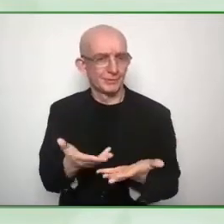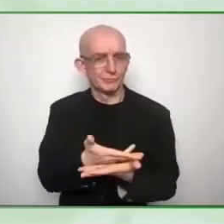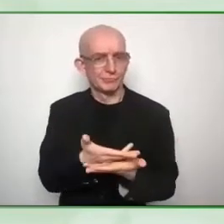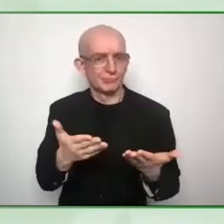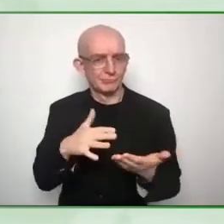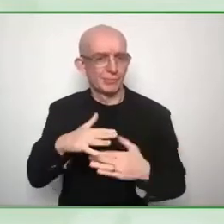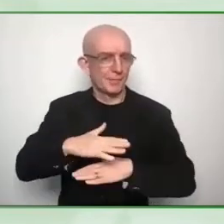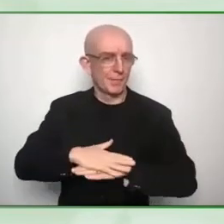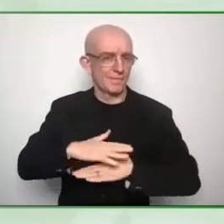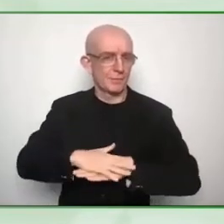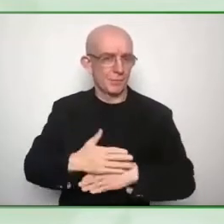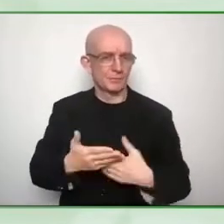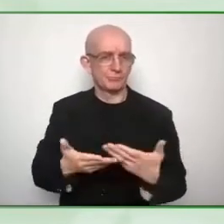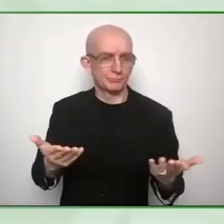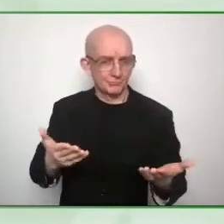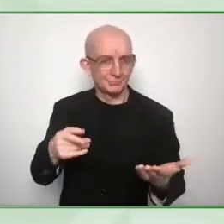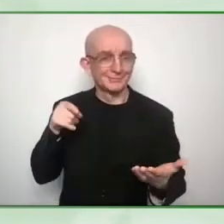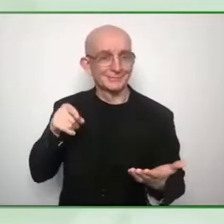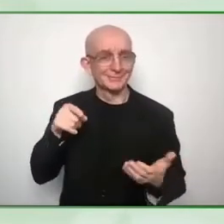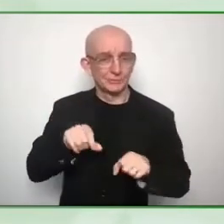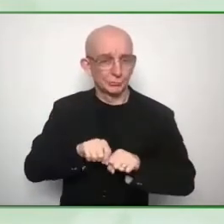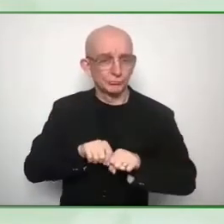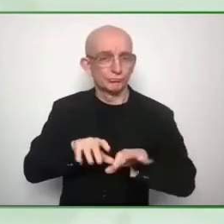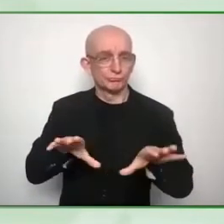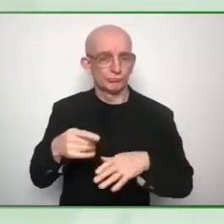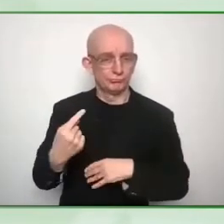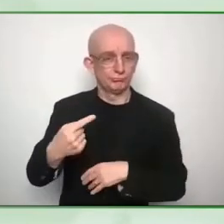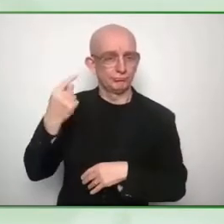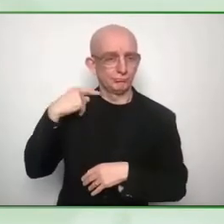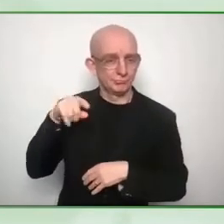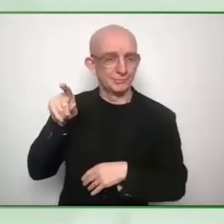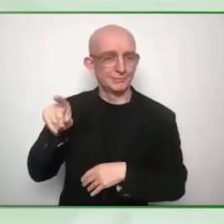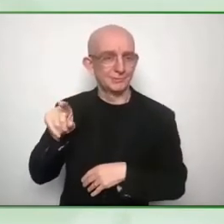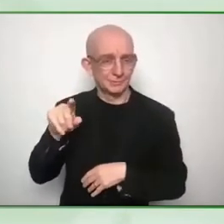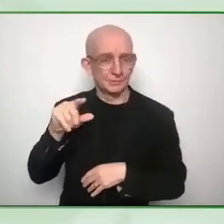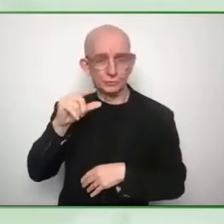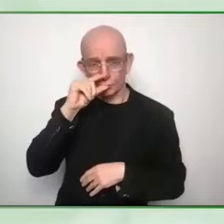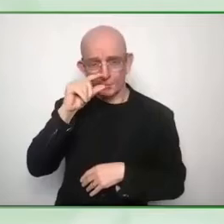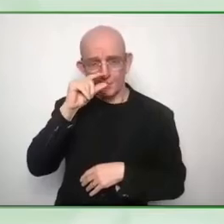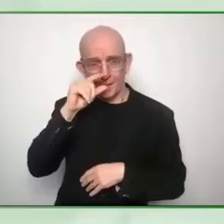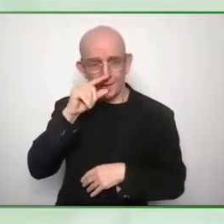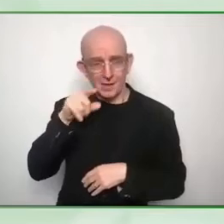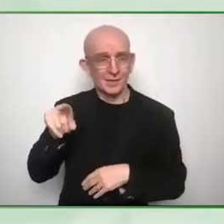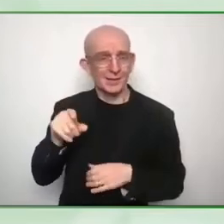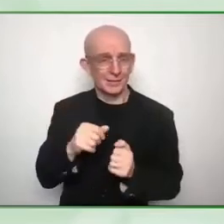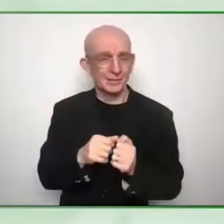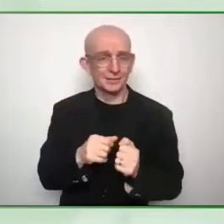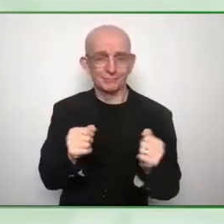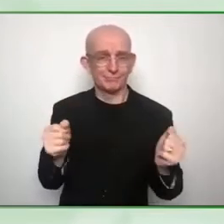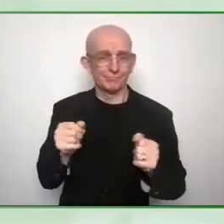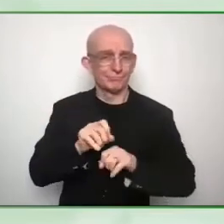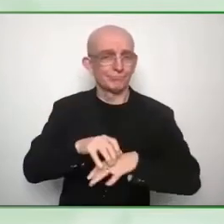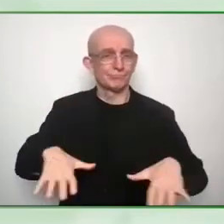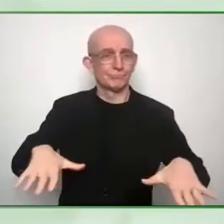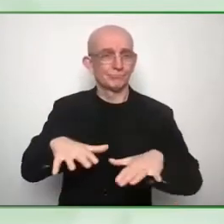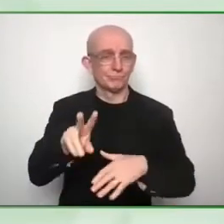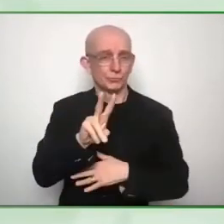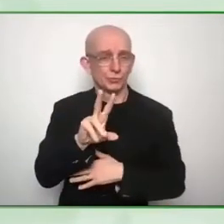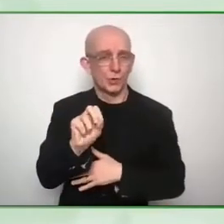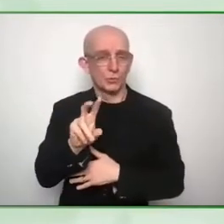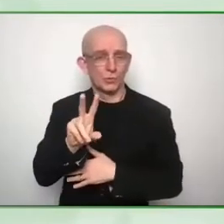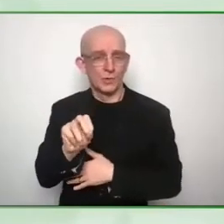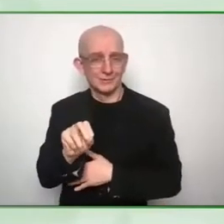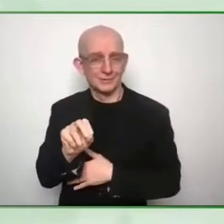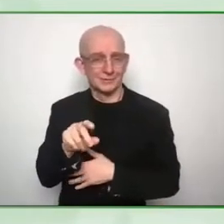to work in this global platform. So our center has six different areas of focus. The first one is